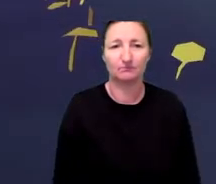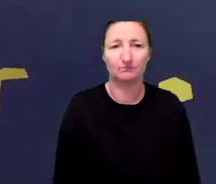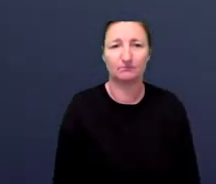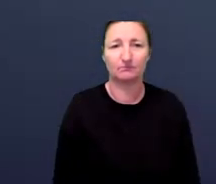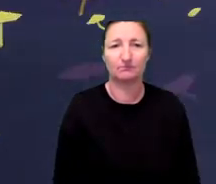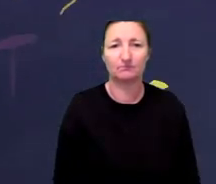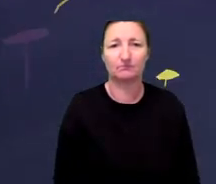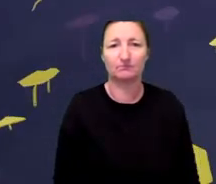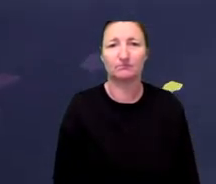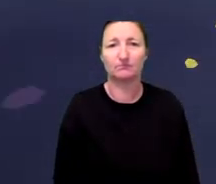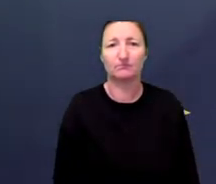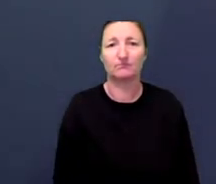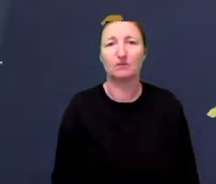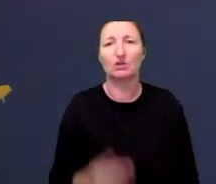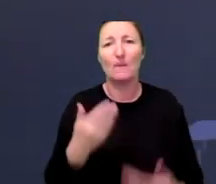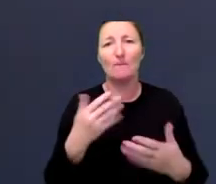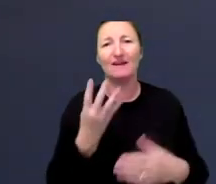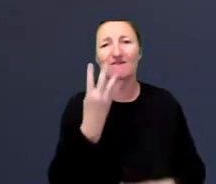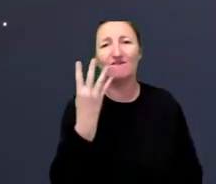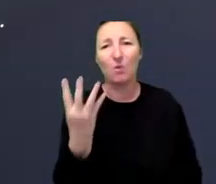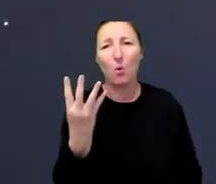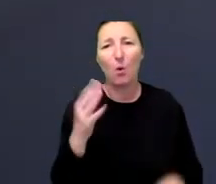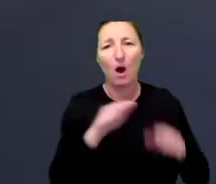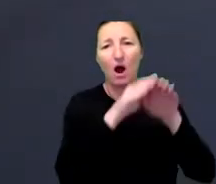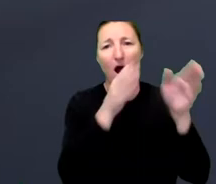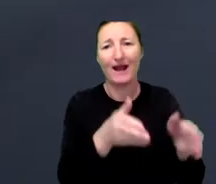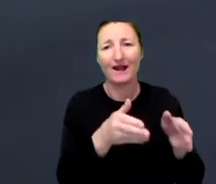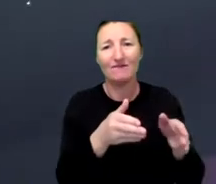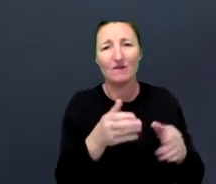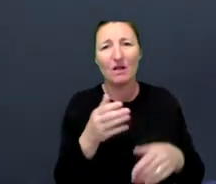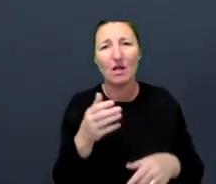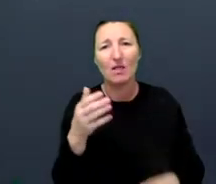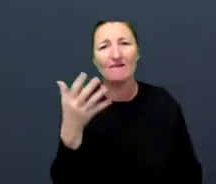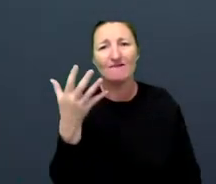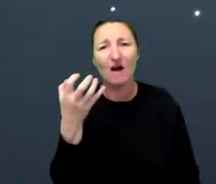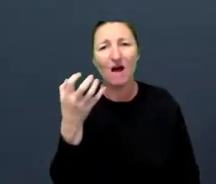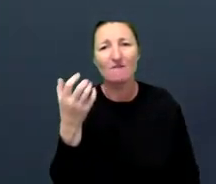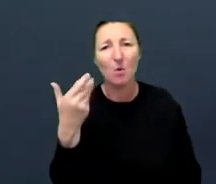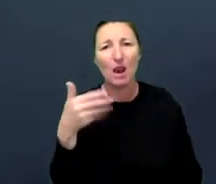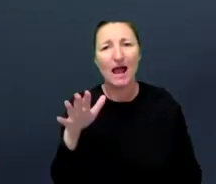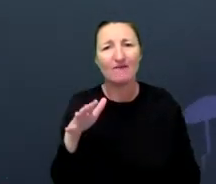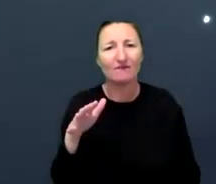4 out of 9 hives. 4 of 9. We haven't found a single green one yet. Is there like a fun dead end somewhere?